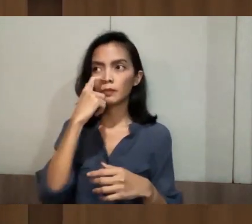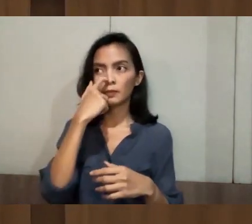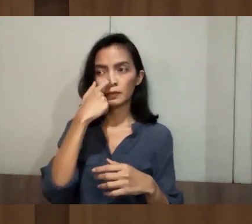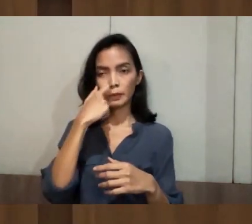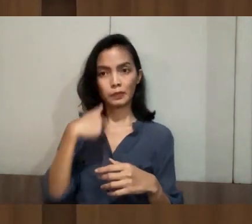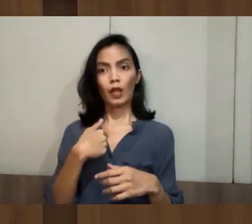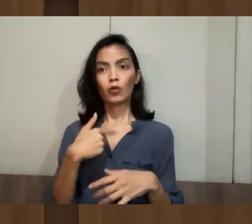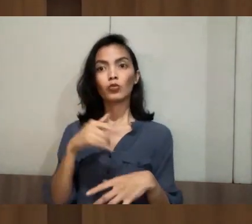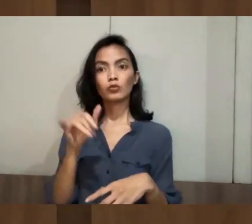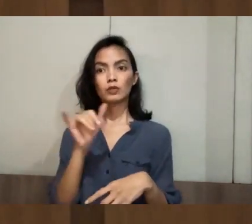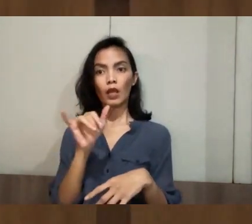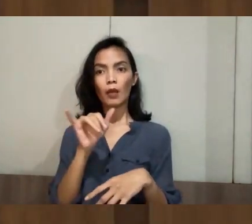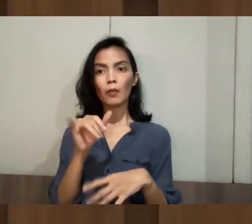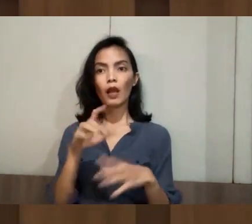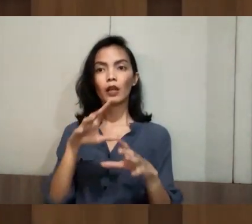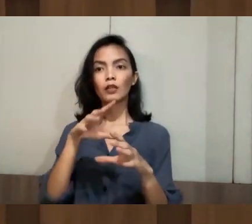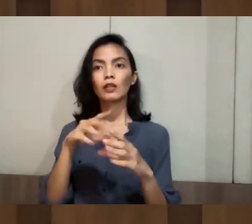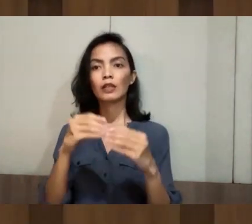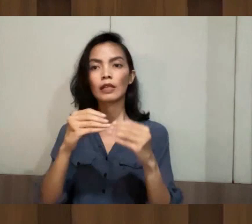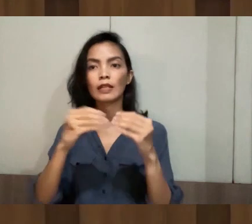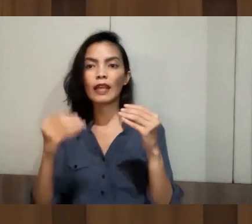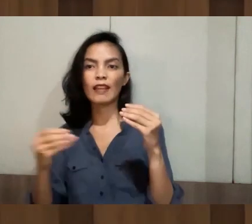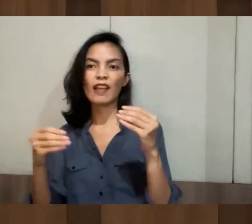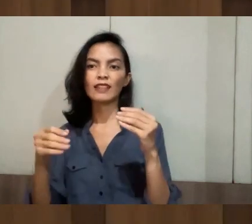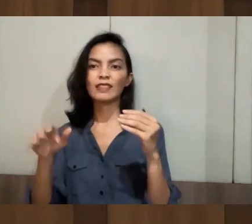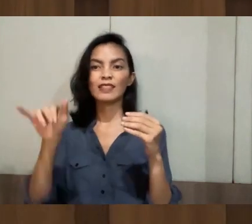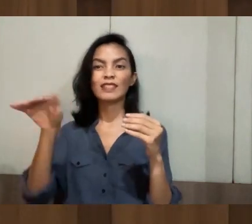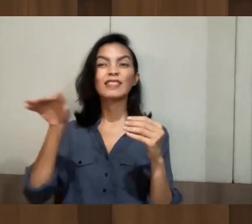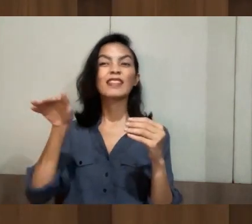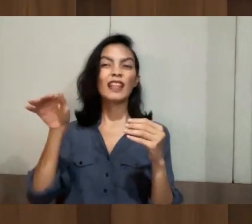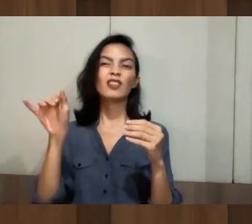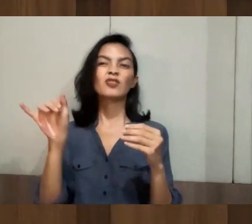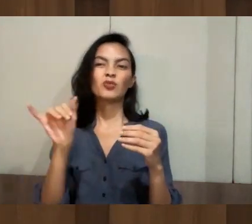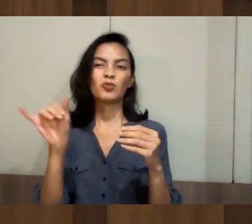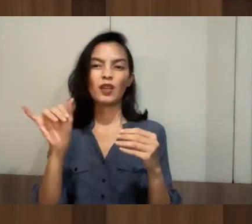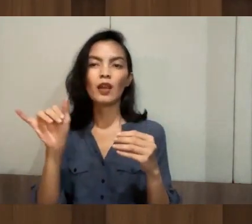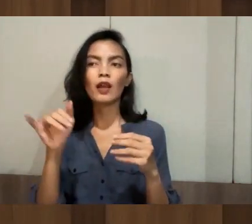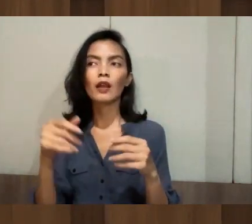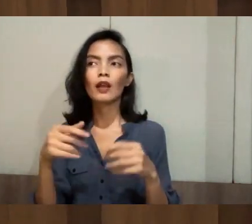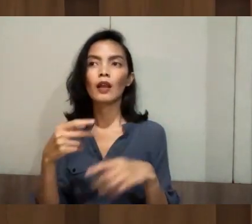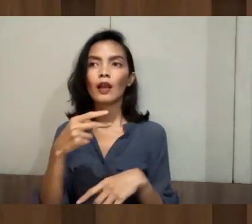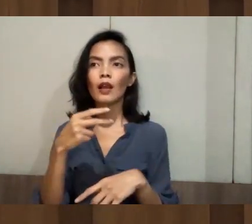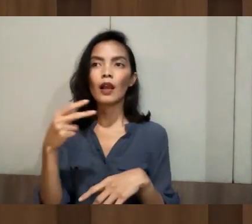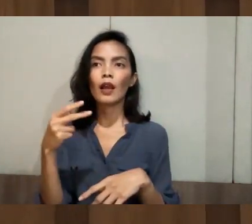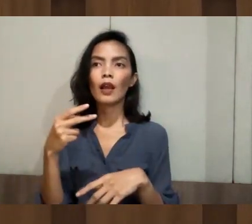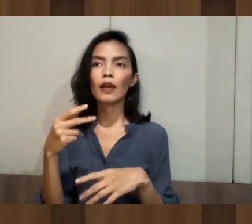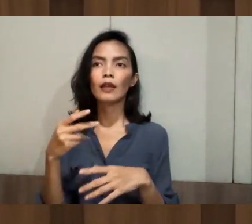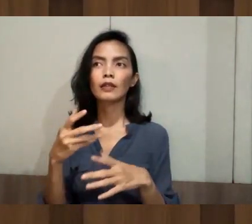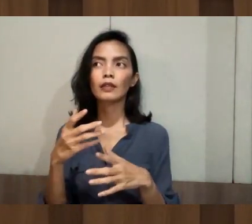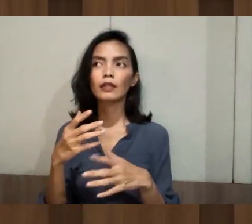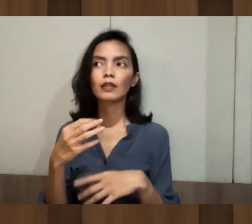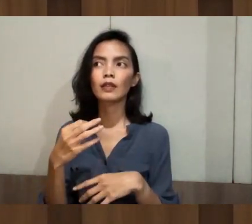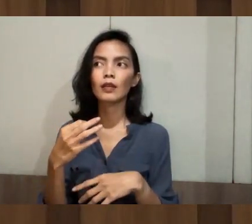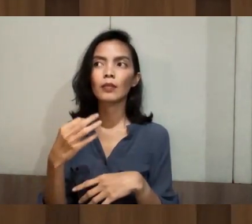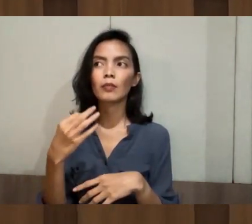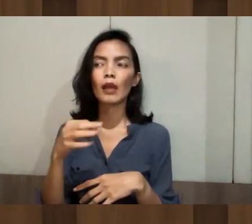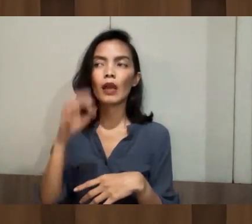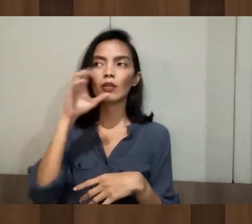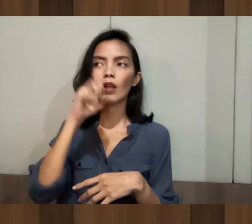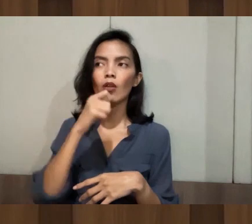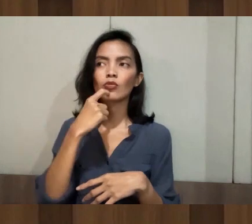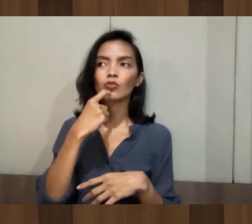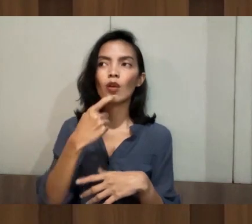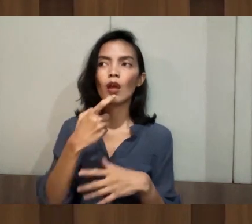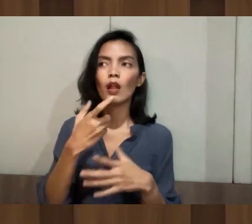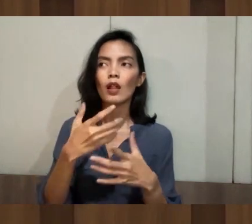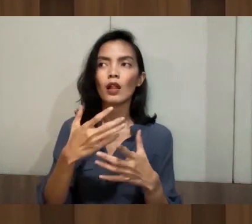Z. Now, you see, I am also a part of this cool generation called Gen Z, which I am